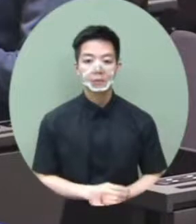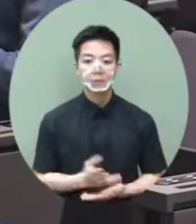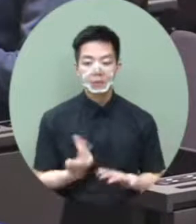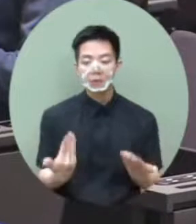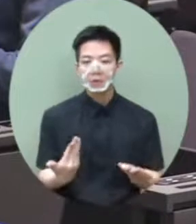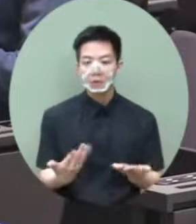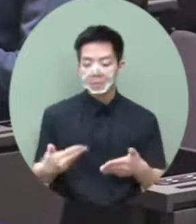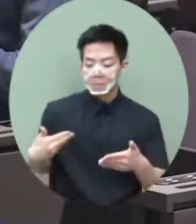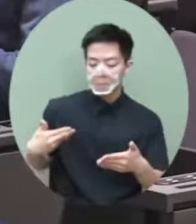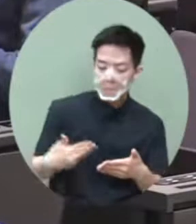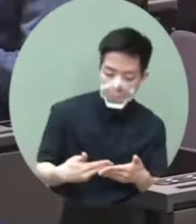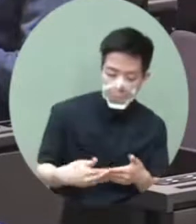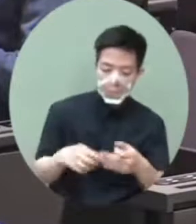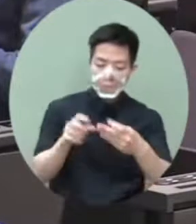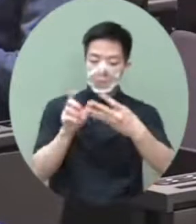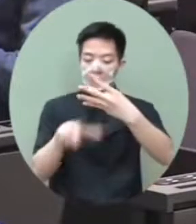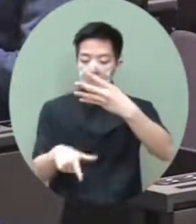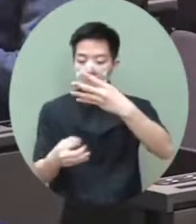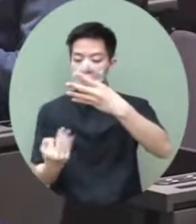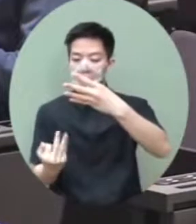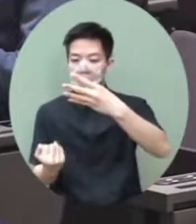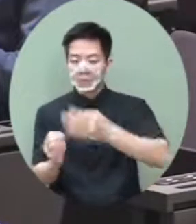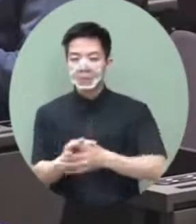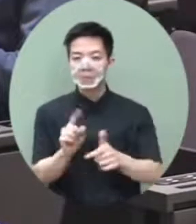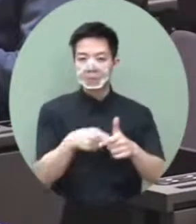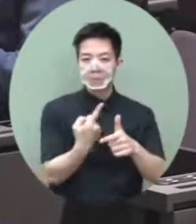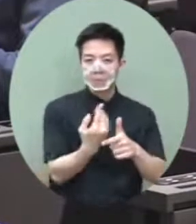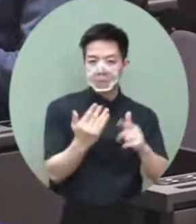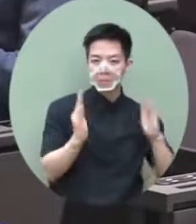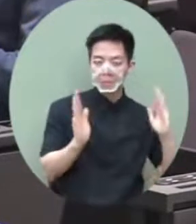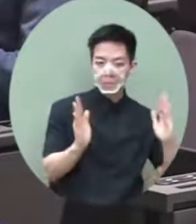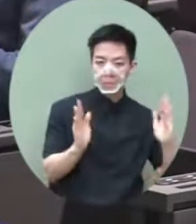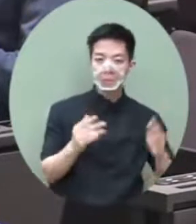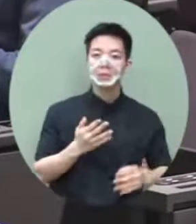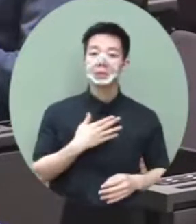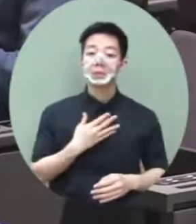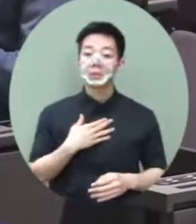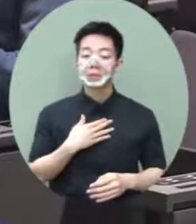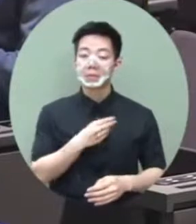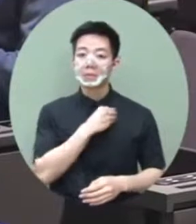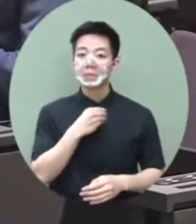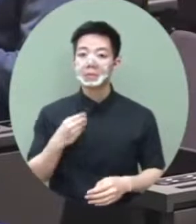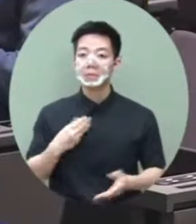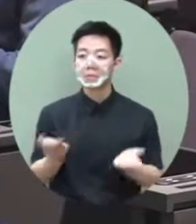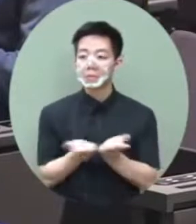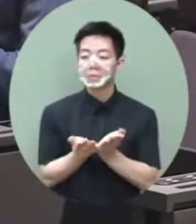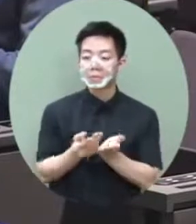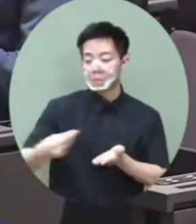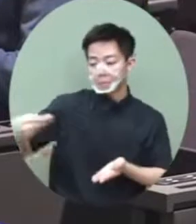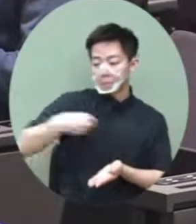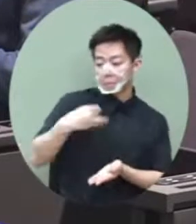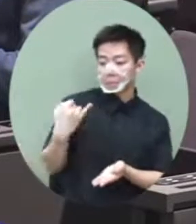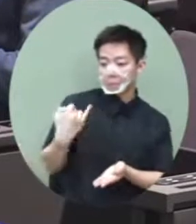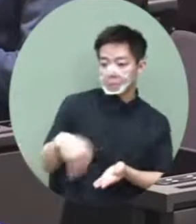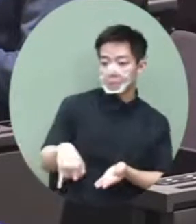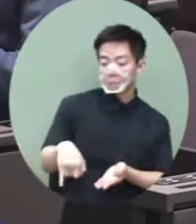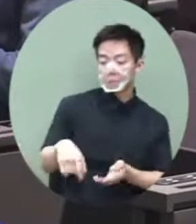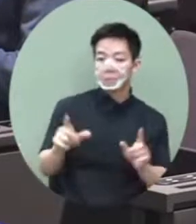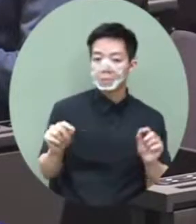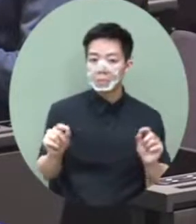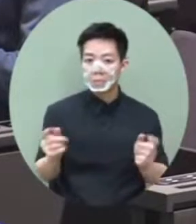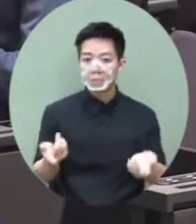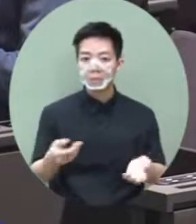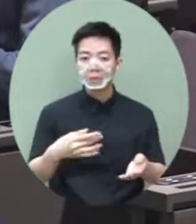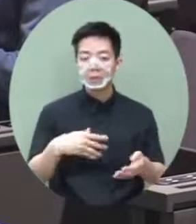then there would be a vaccine window for about a month after the vaccine pass has been introduced. Now, has